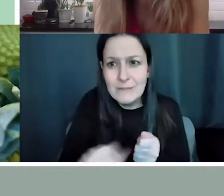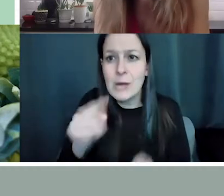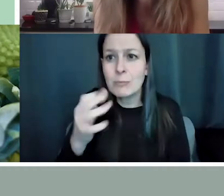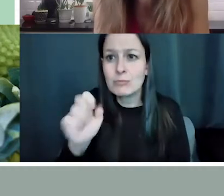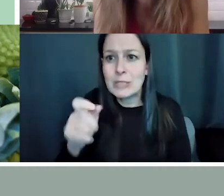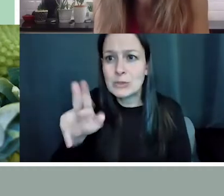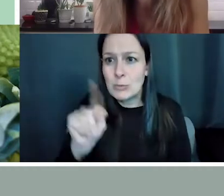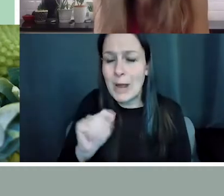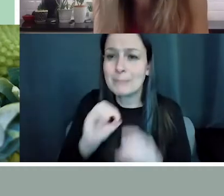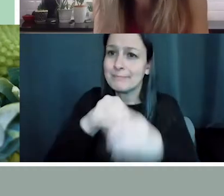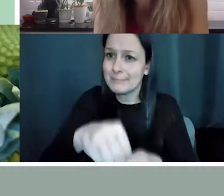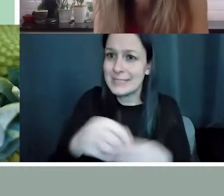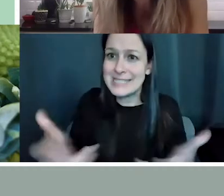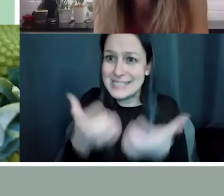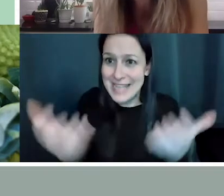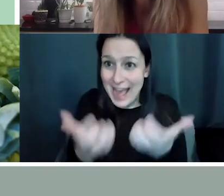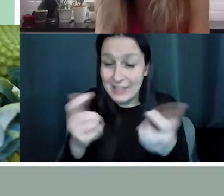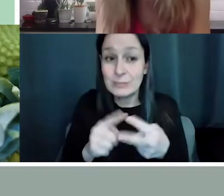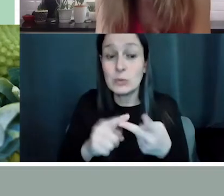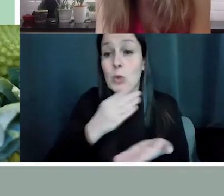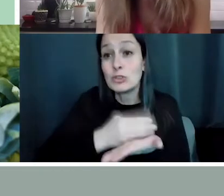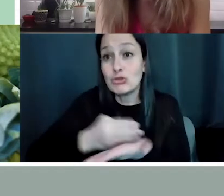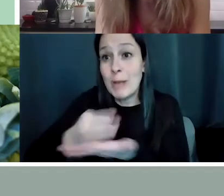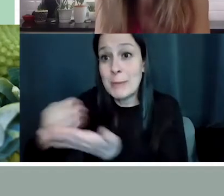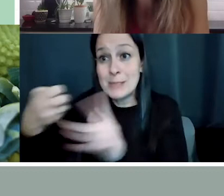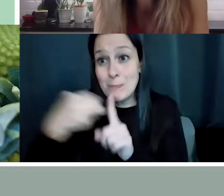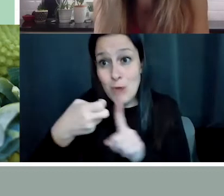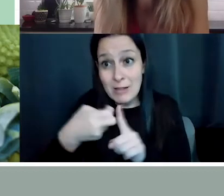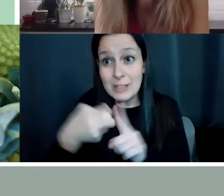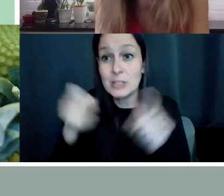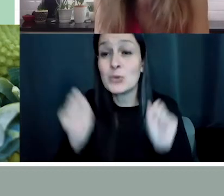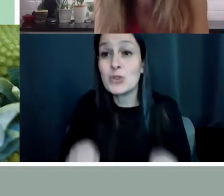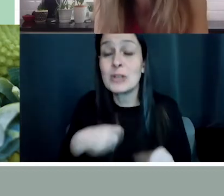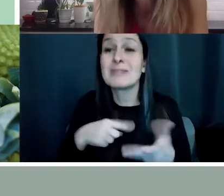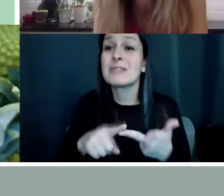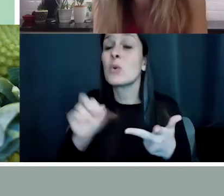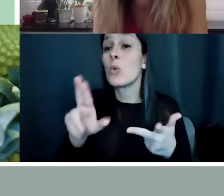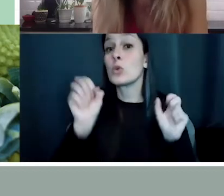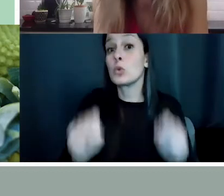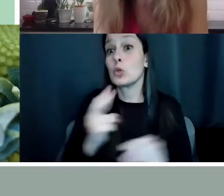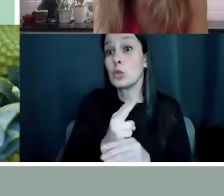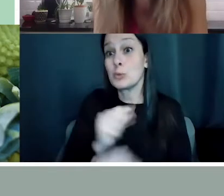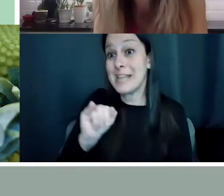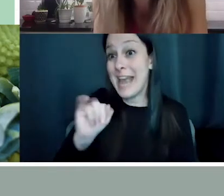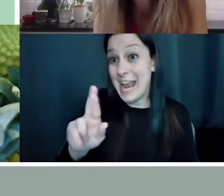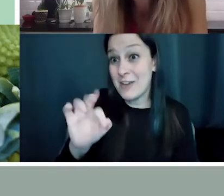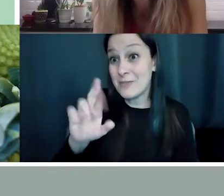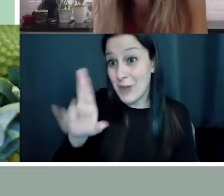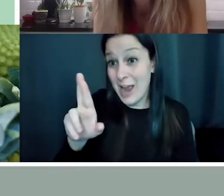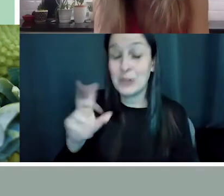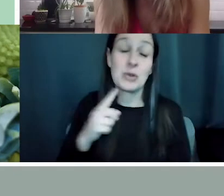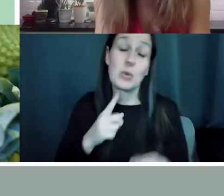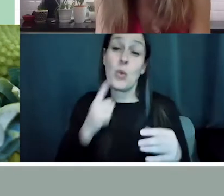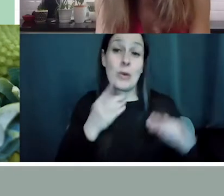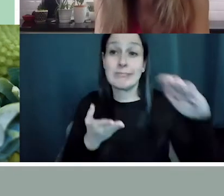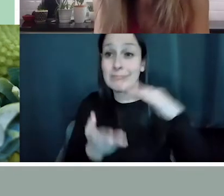salad. You can chop up some broccoli, but you can absolutely use your air fryer or roast these in the